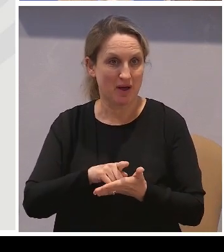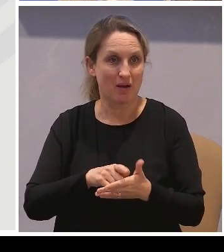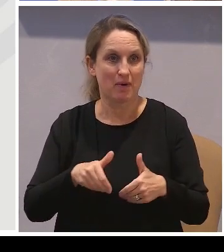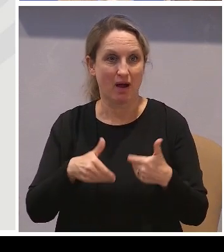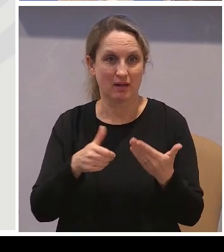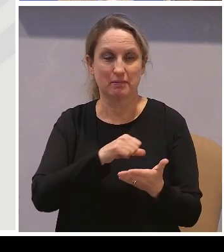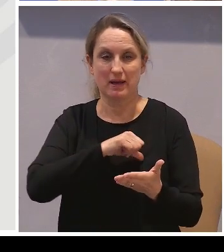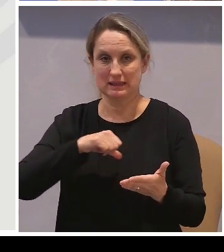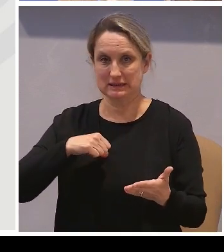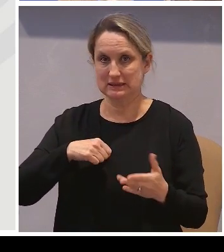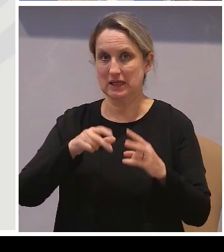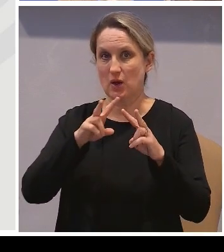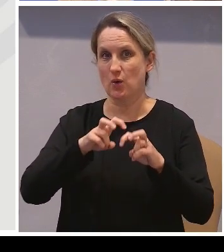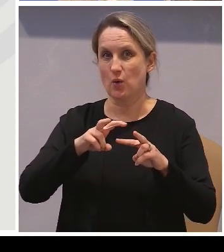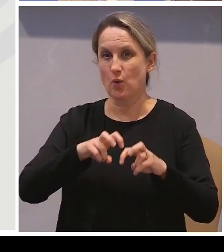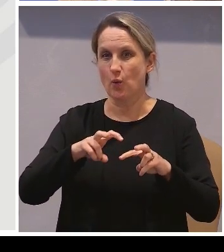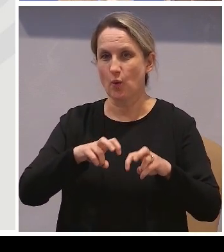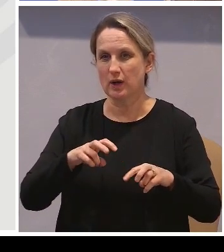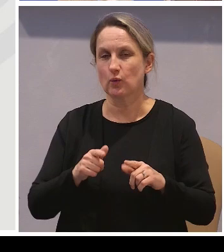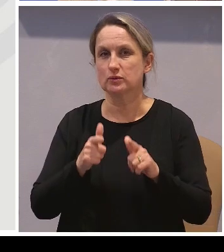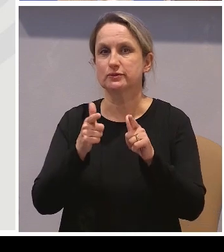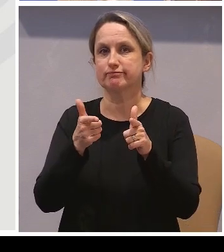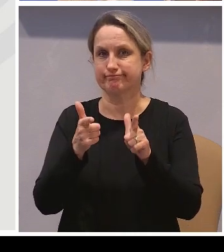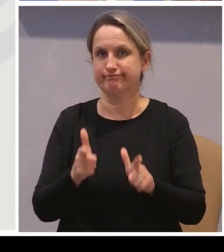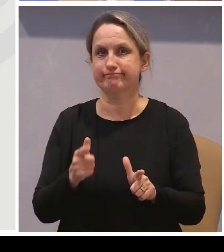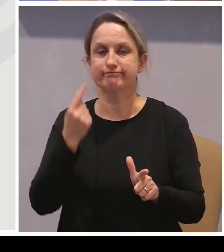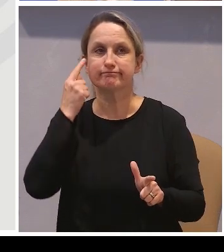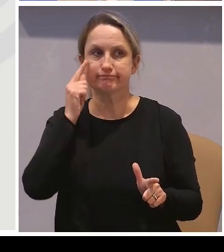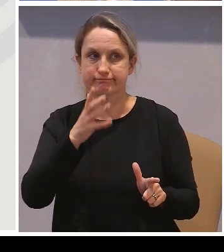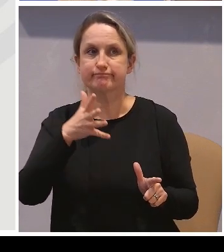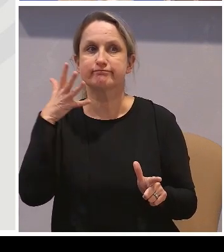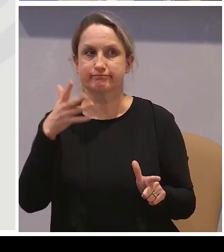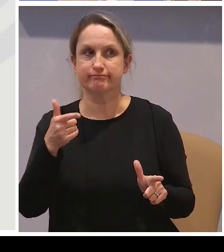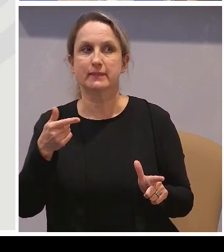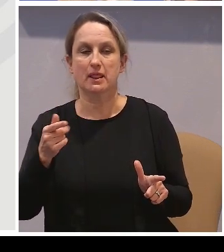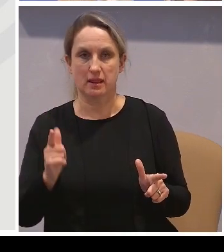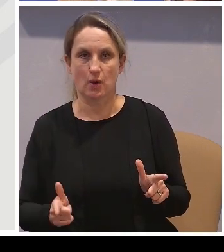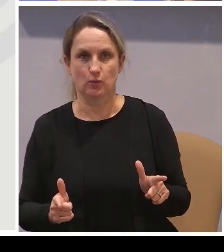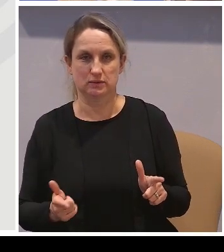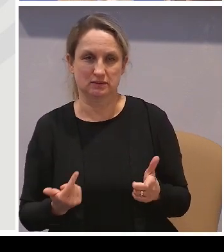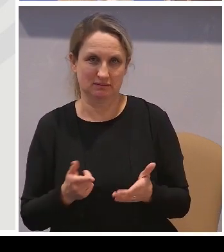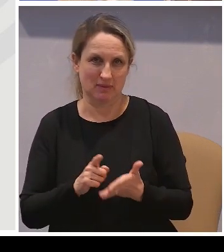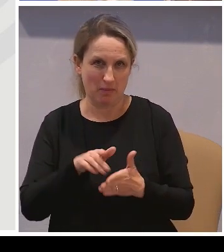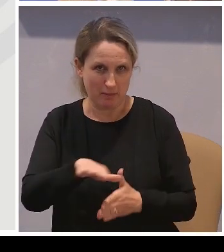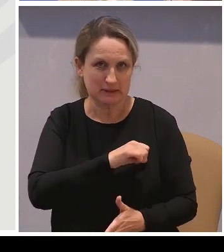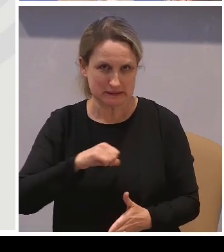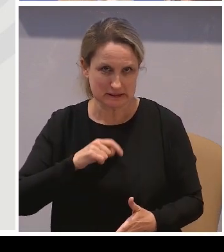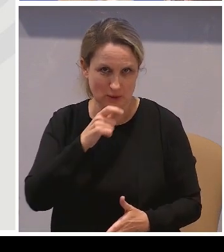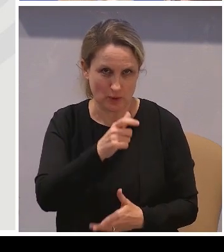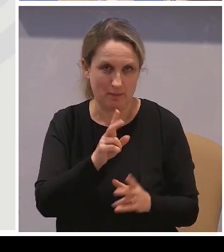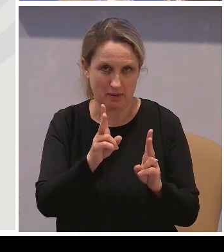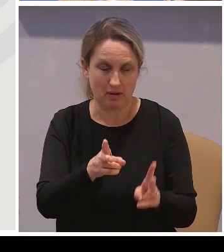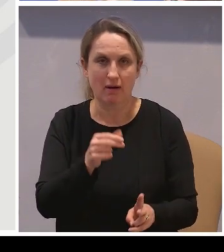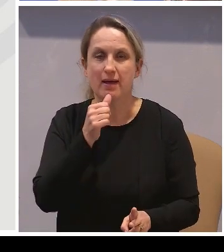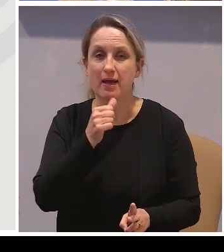ise uuringutes selle informed consent'i või teadva the nõusoleku, child peab has aru to saama, mis teda submit ees ootab the ja ta peab informed consent, nõusoleku andma. at least in Eestis most